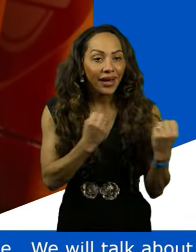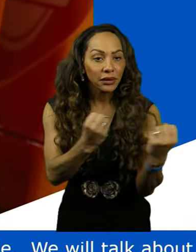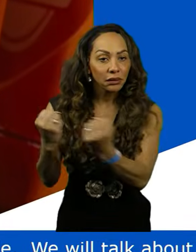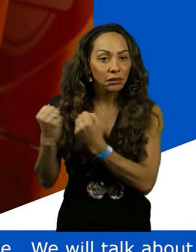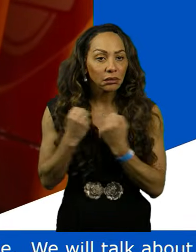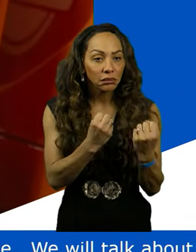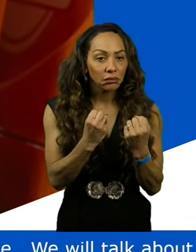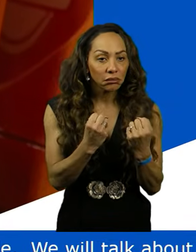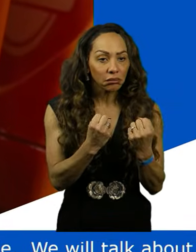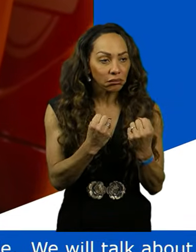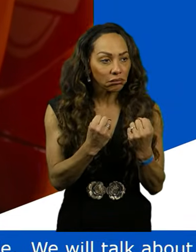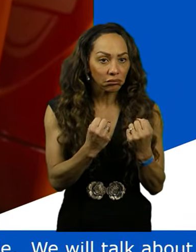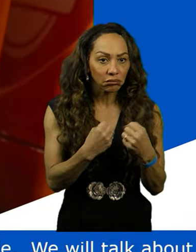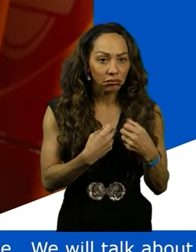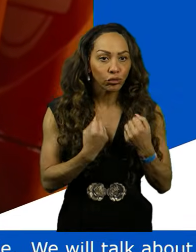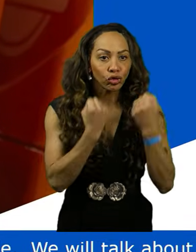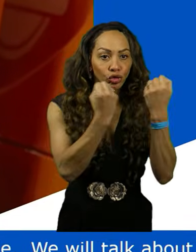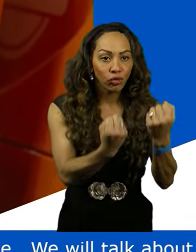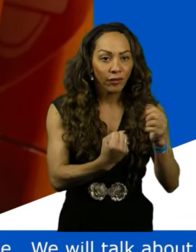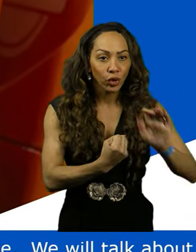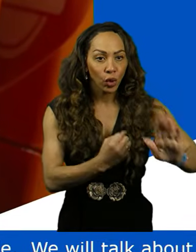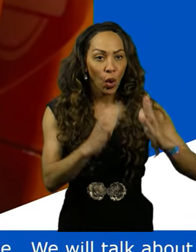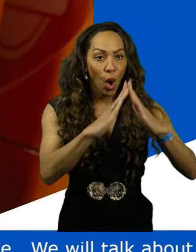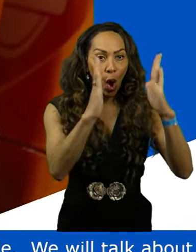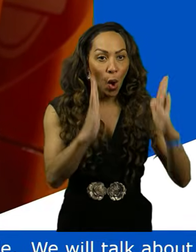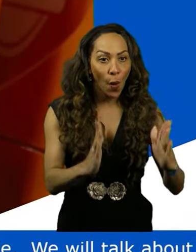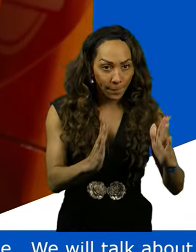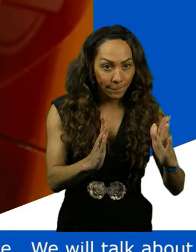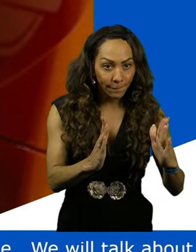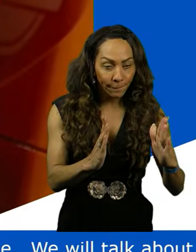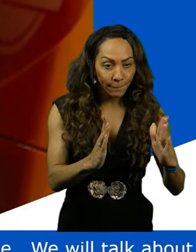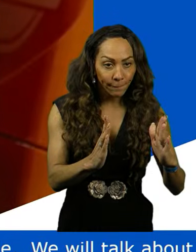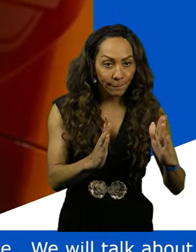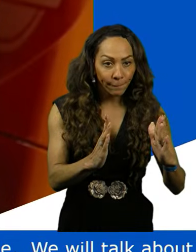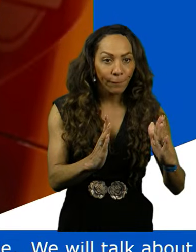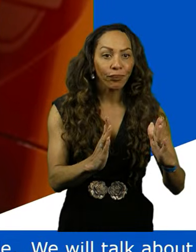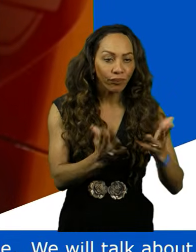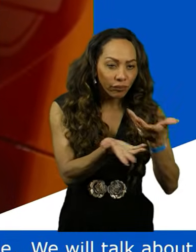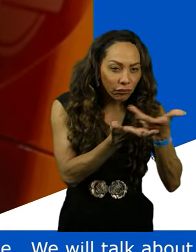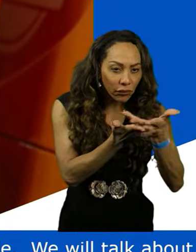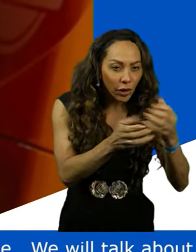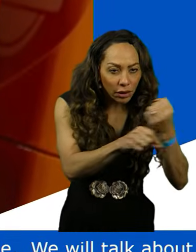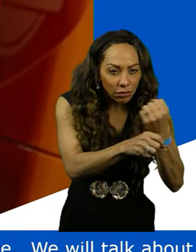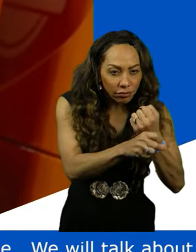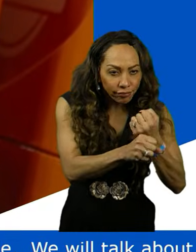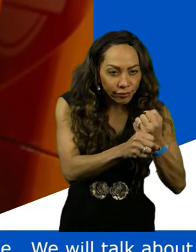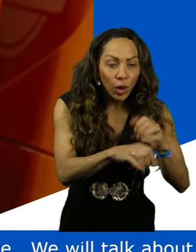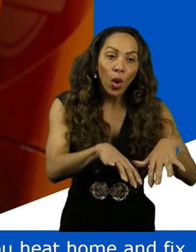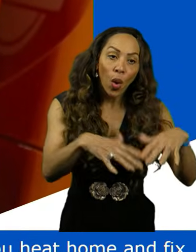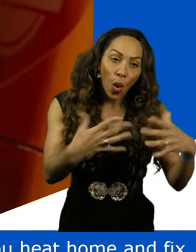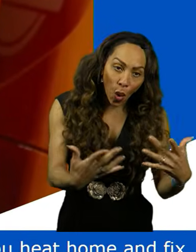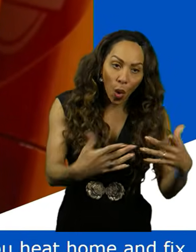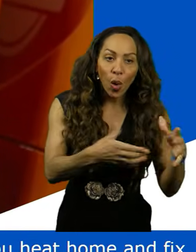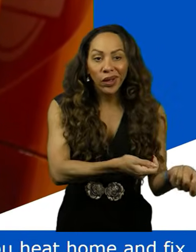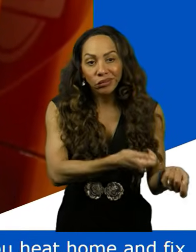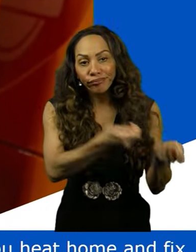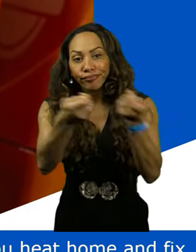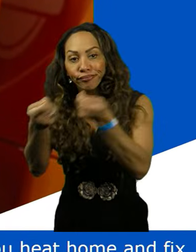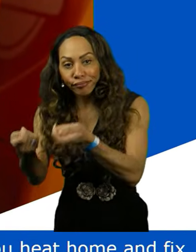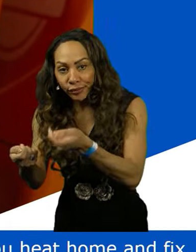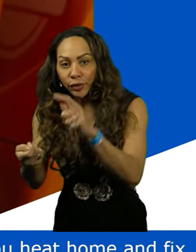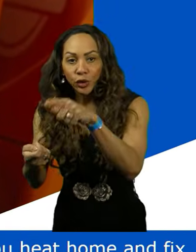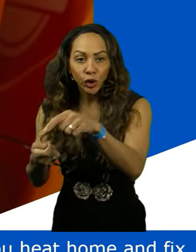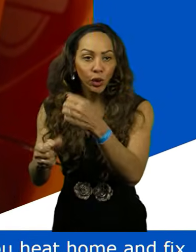home and fix your vehicle at home. We can get you into your managing dealer, or we can go through one of our approved networks. There's multiple ways to get your